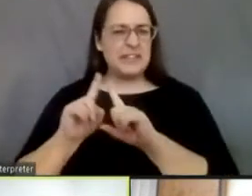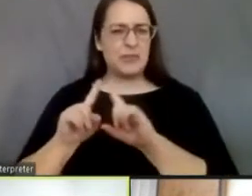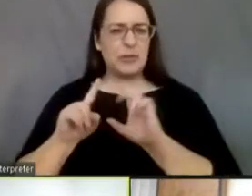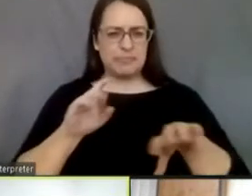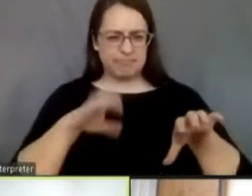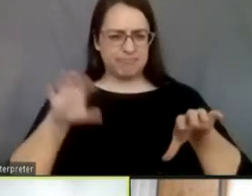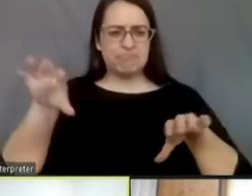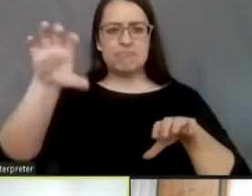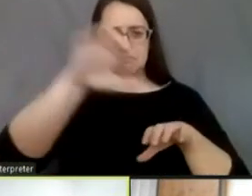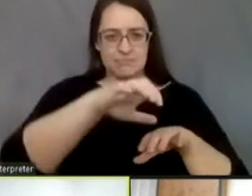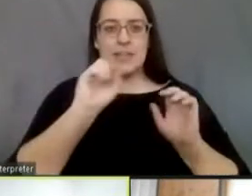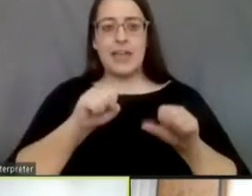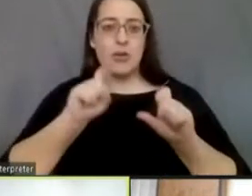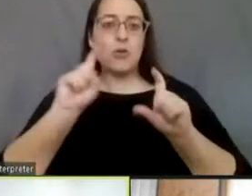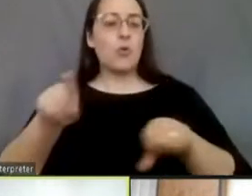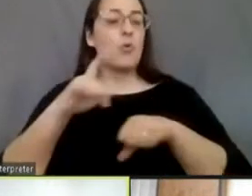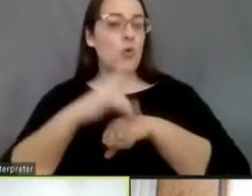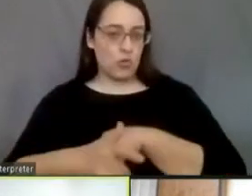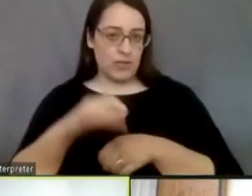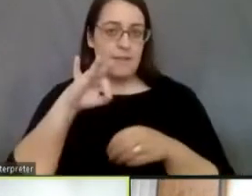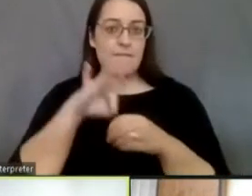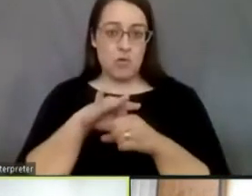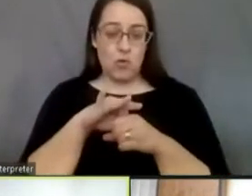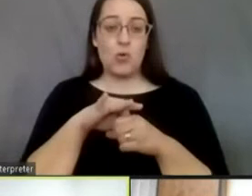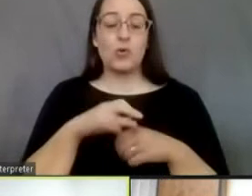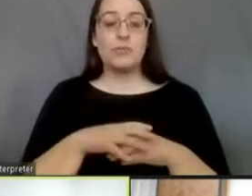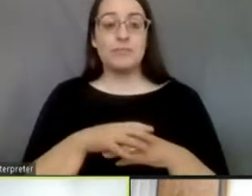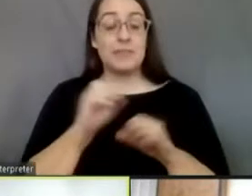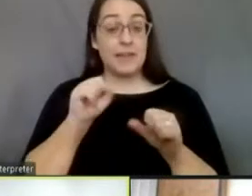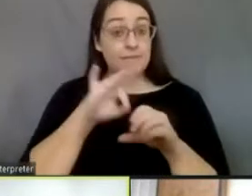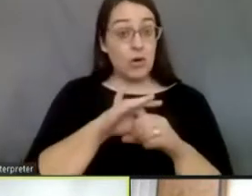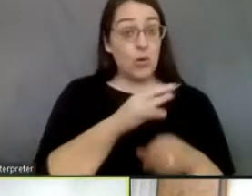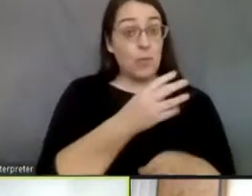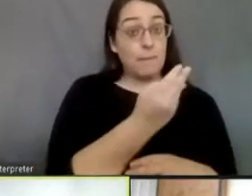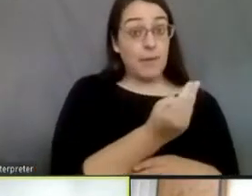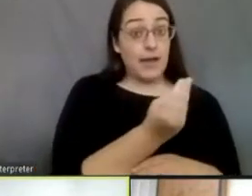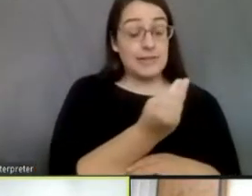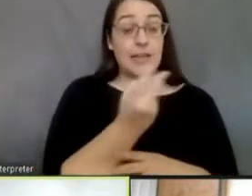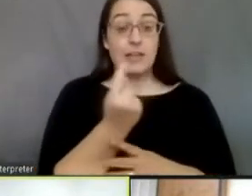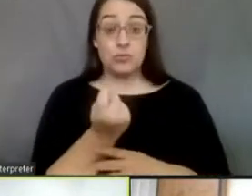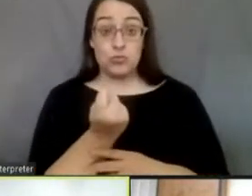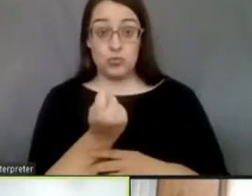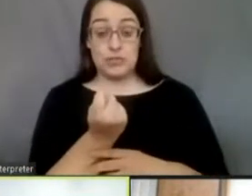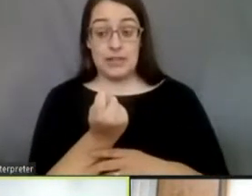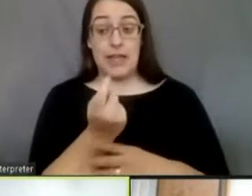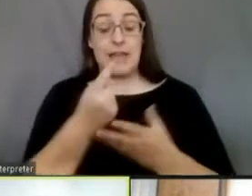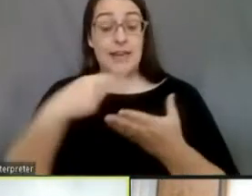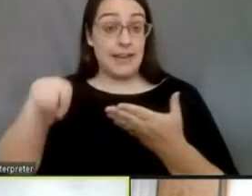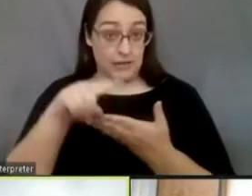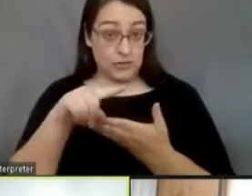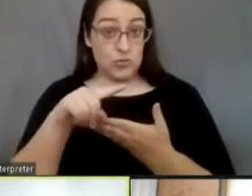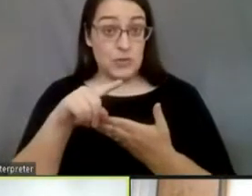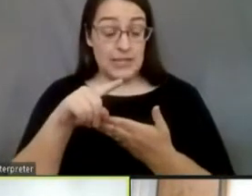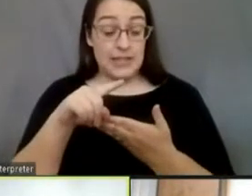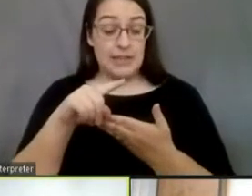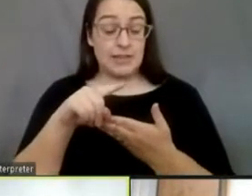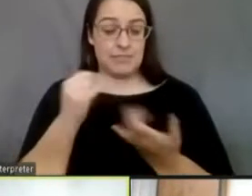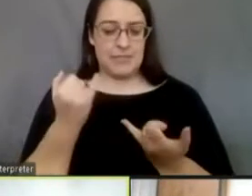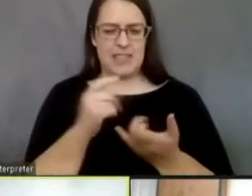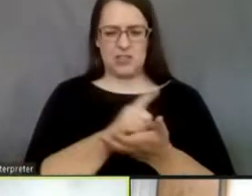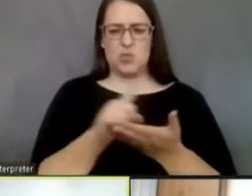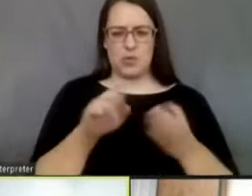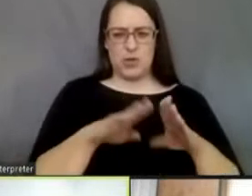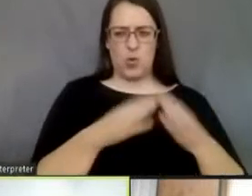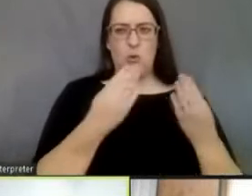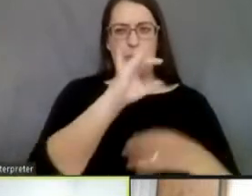locations you can go and do early voting this week. You can early vote Monday and Tuesday of next week. This week, the polls